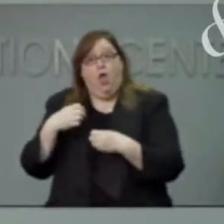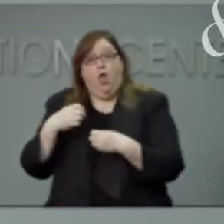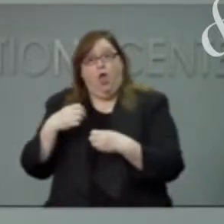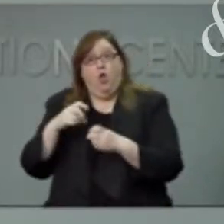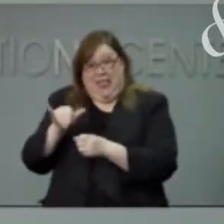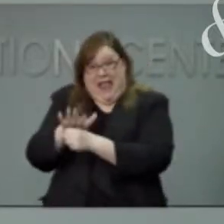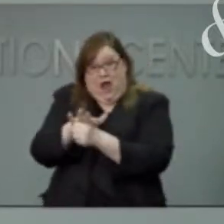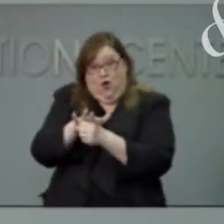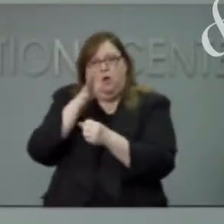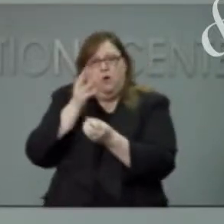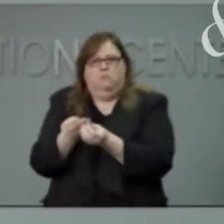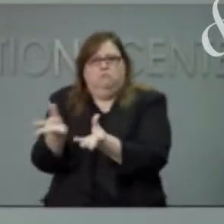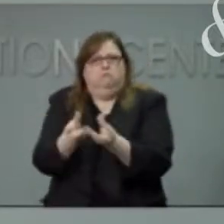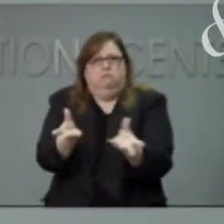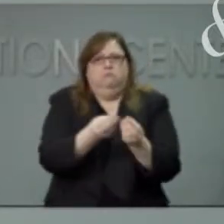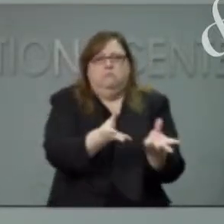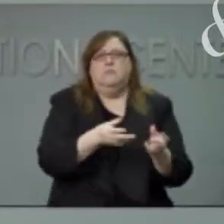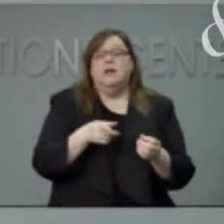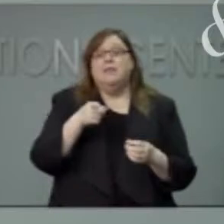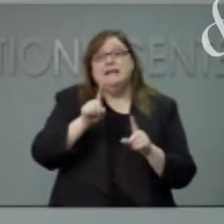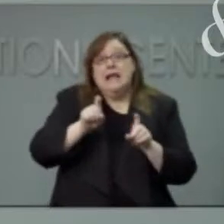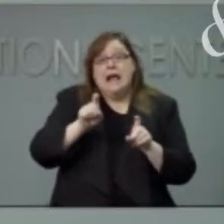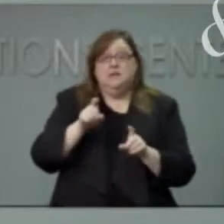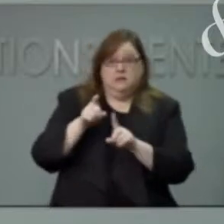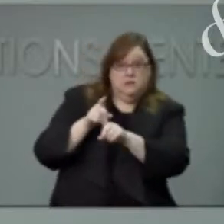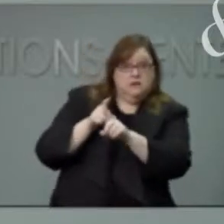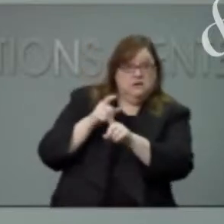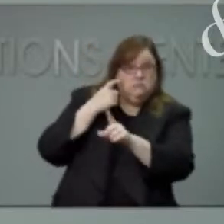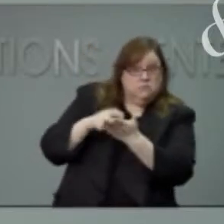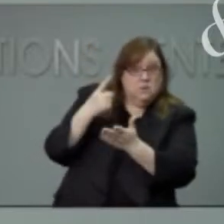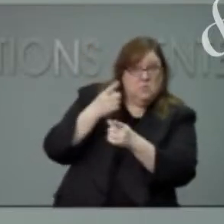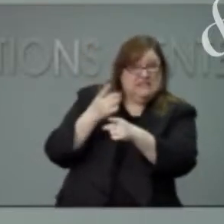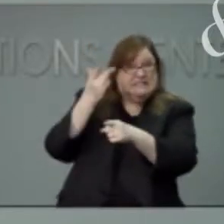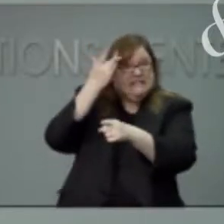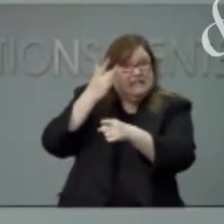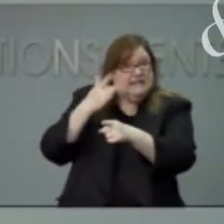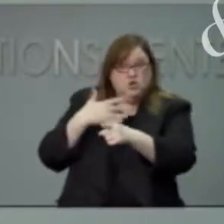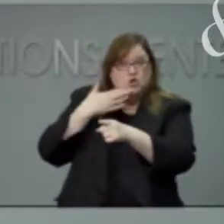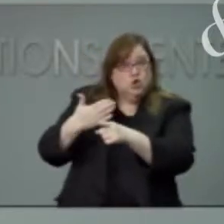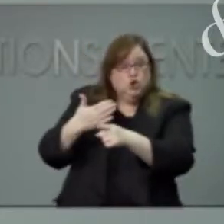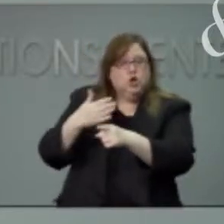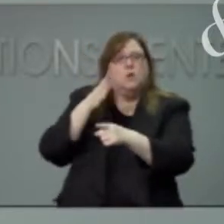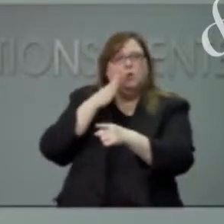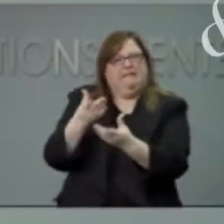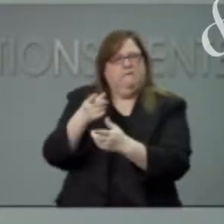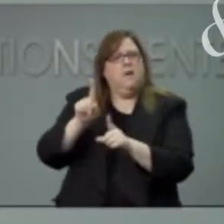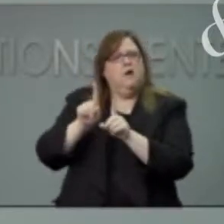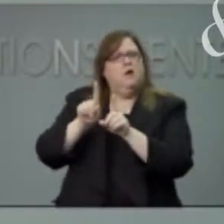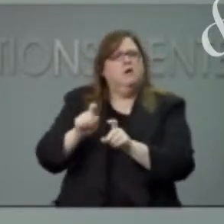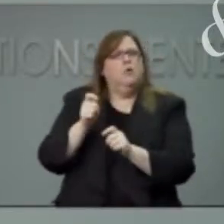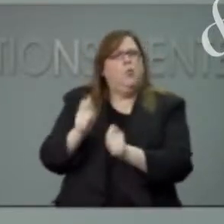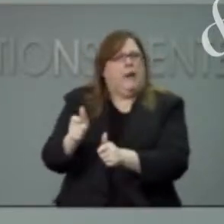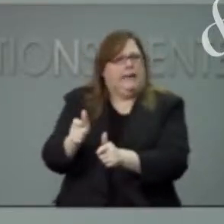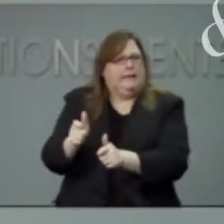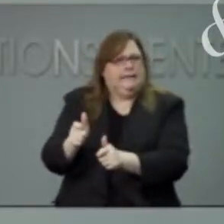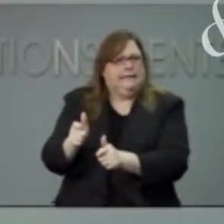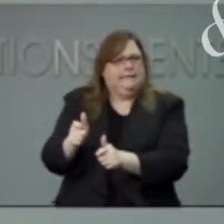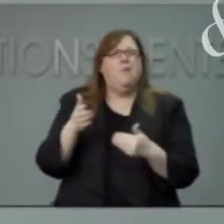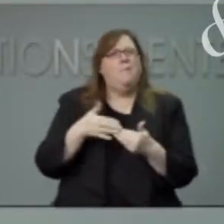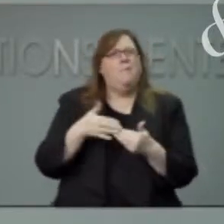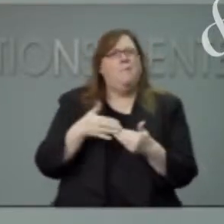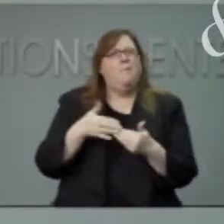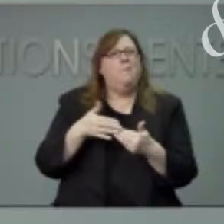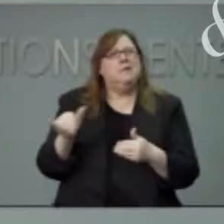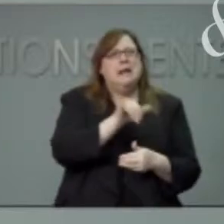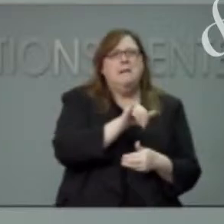for people with symptoms, similar to a rapid flu or a rapid strep test that you might get at an urgent care